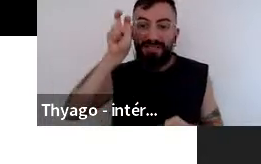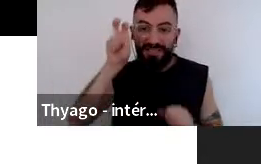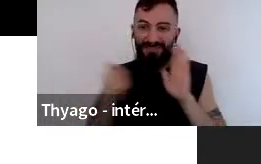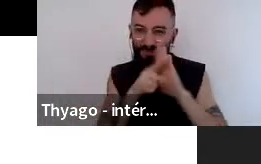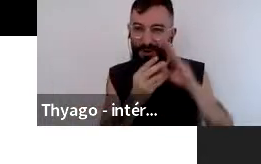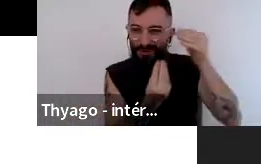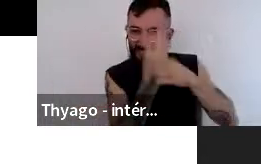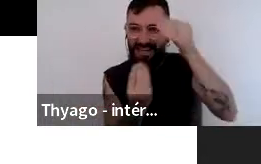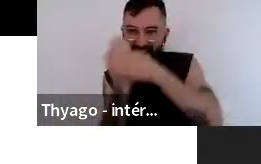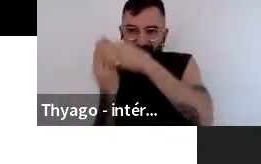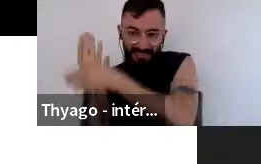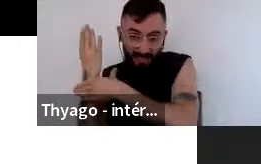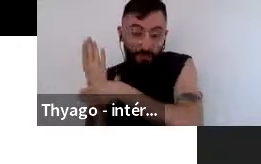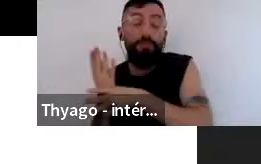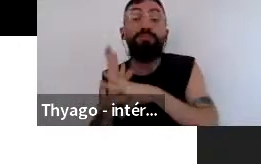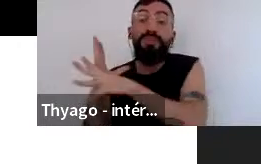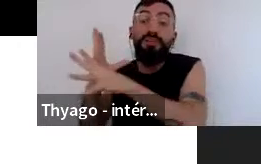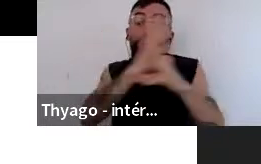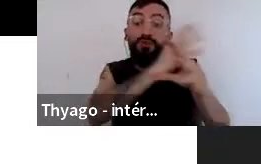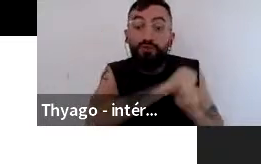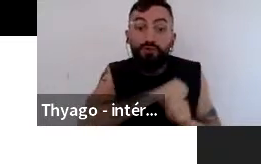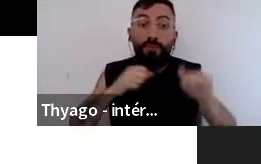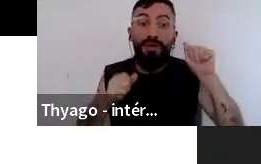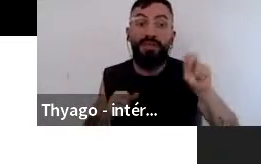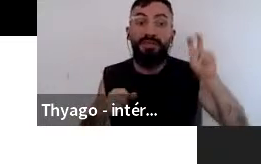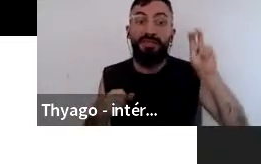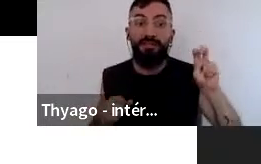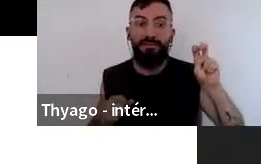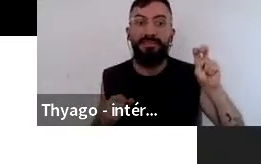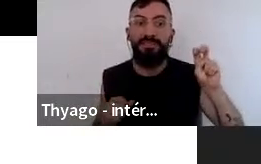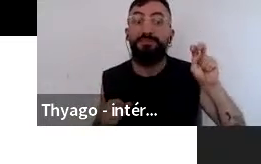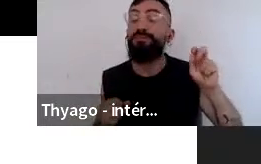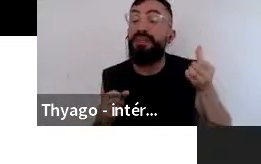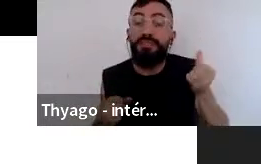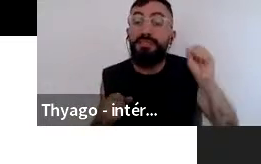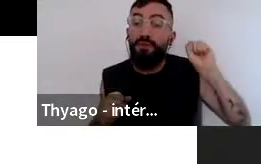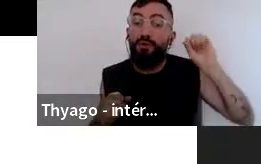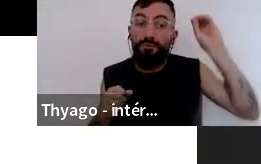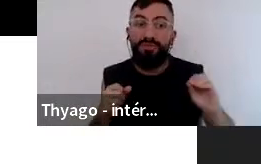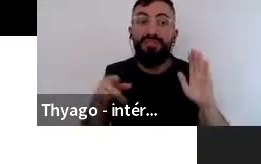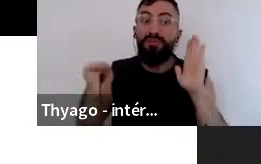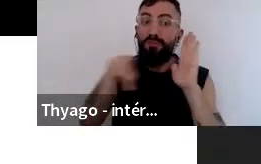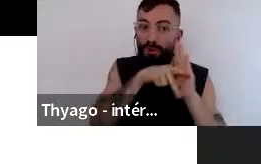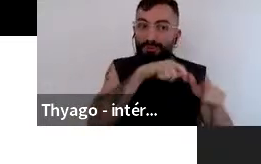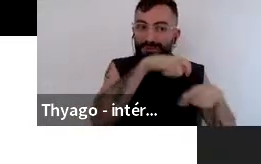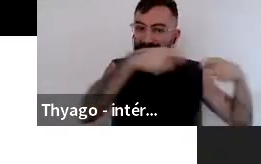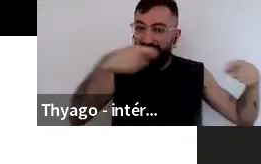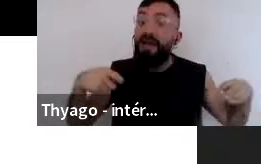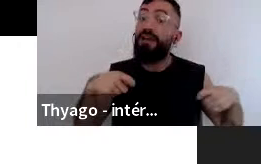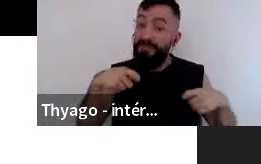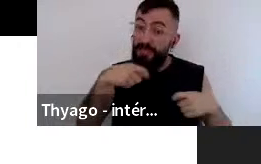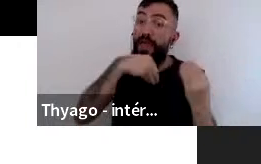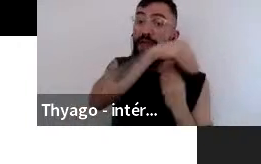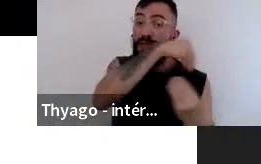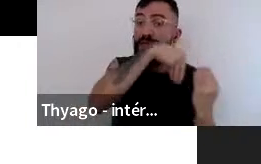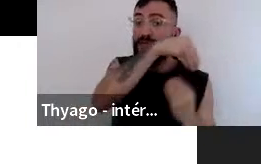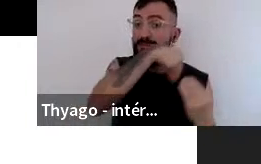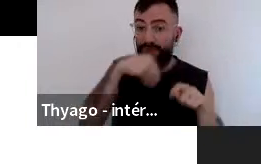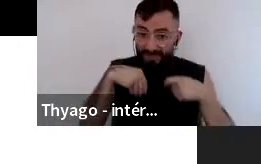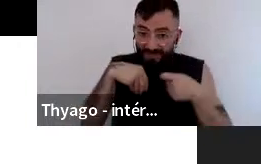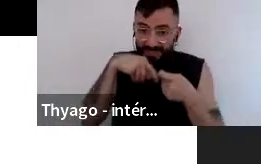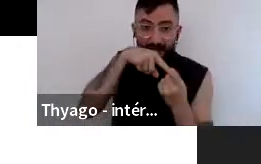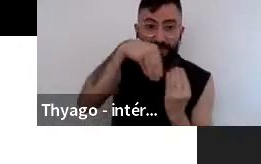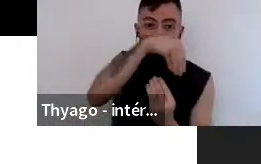68% of all signs in our data sets are hybrid. So that means they are formed with